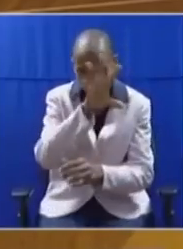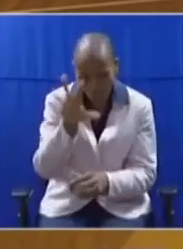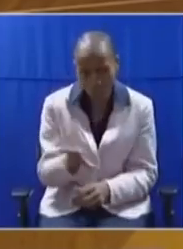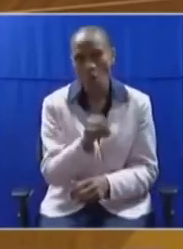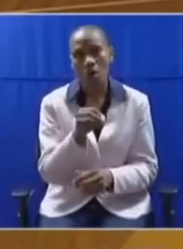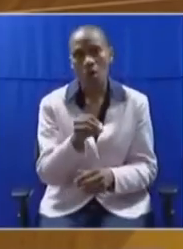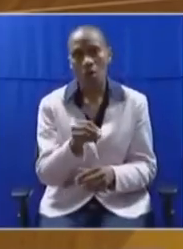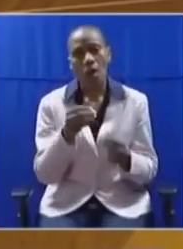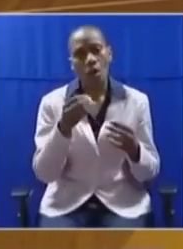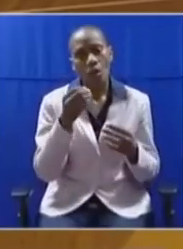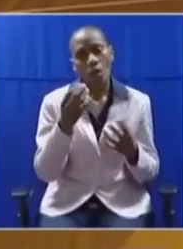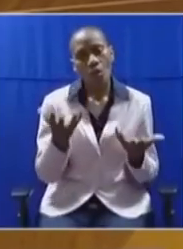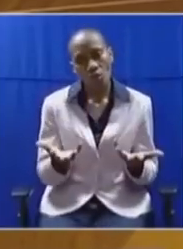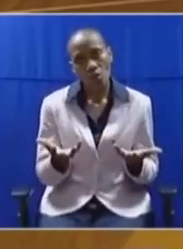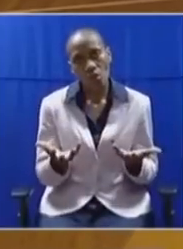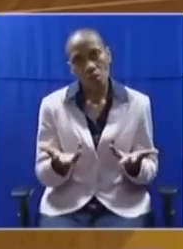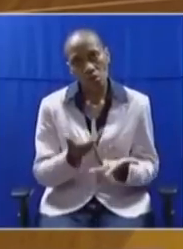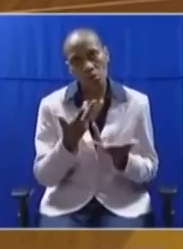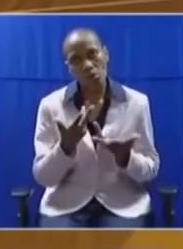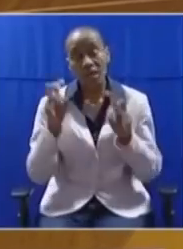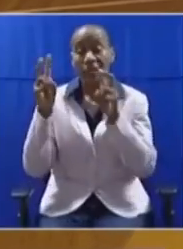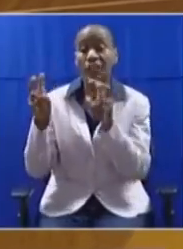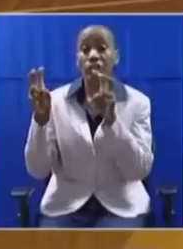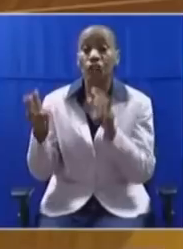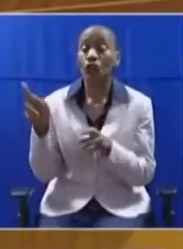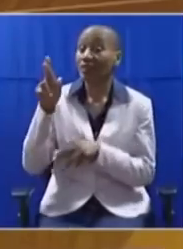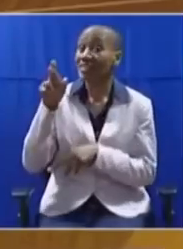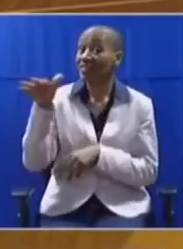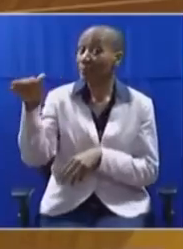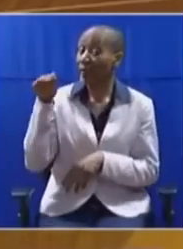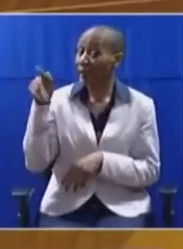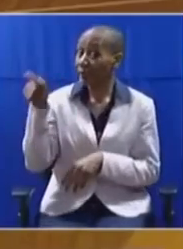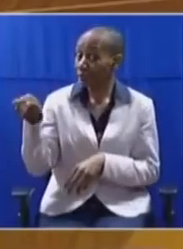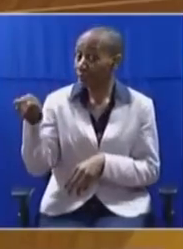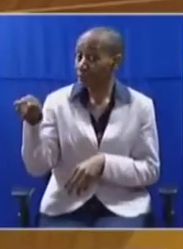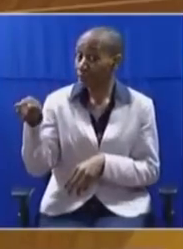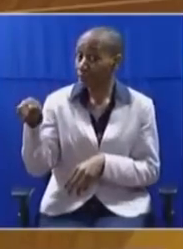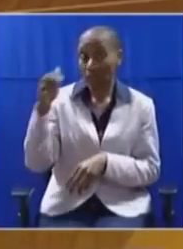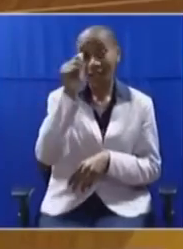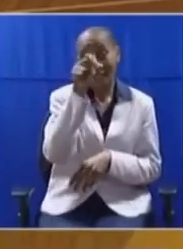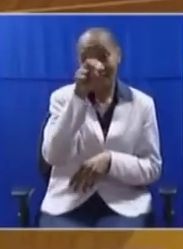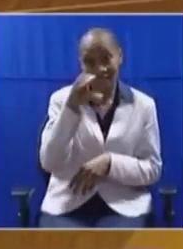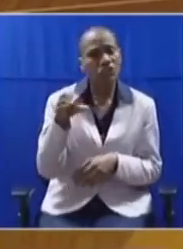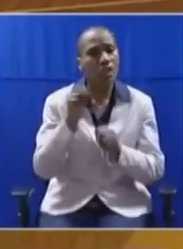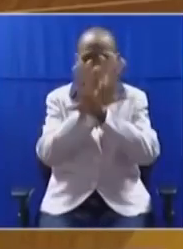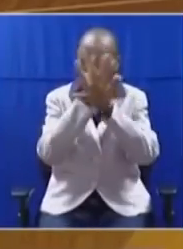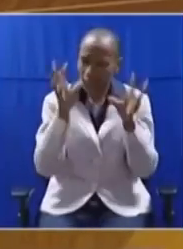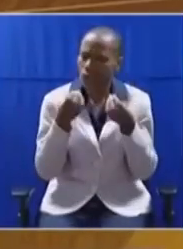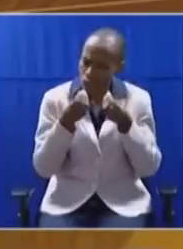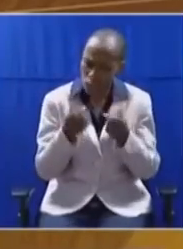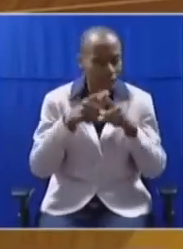own program and its own time. The issue of the Reserve Bank, the governing party has taken a very clear